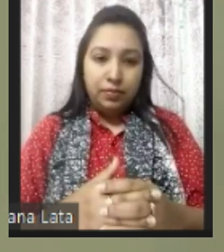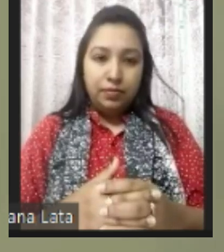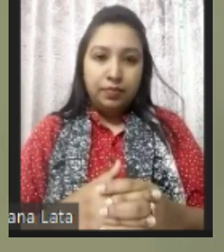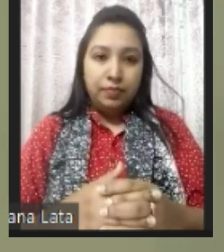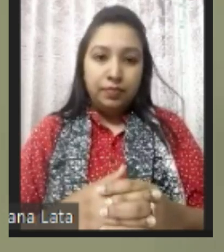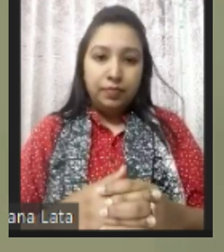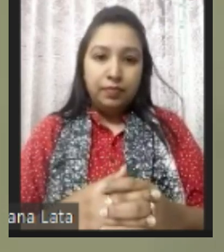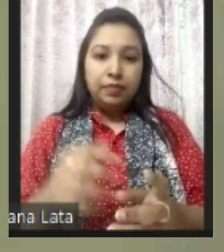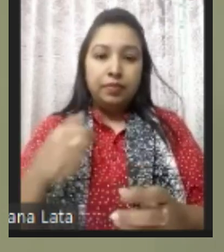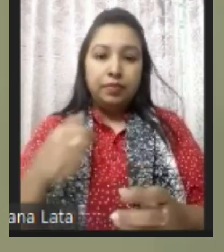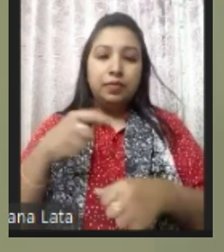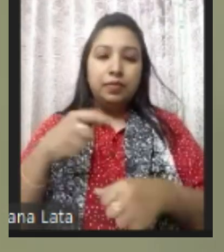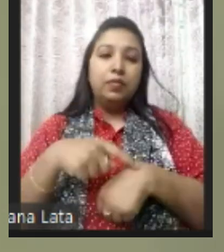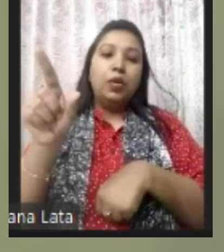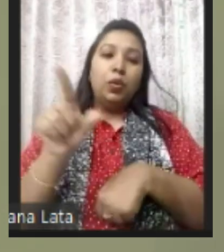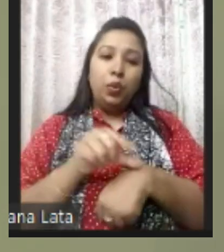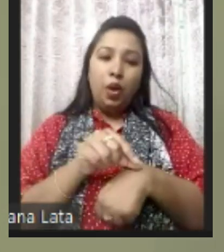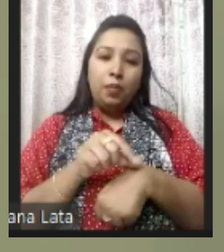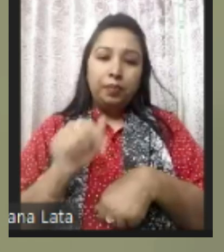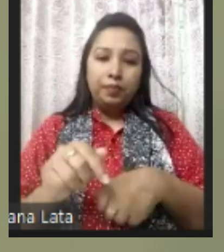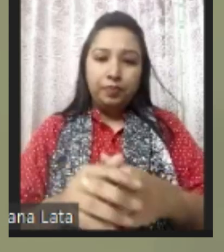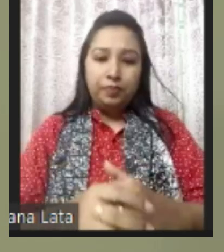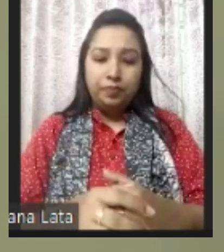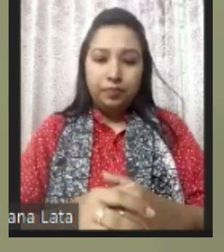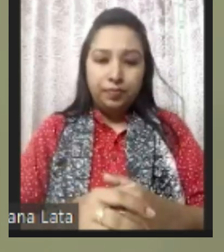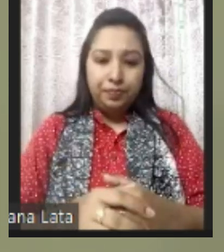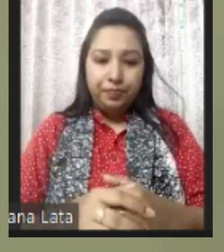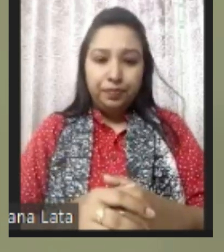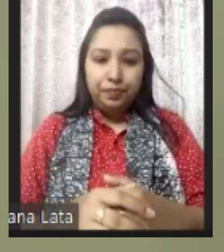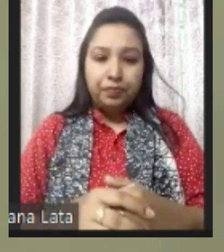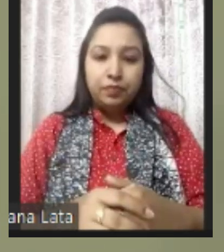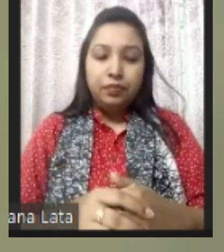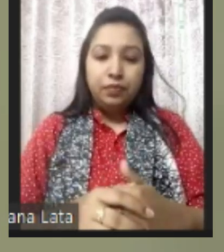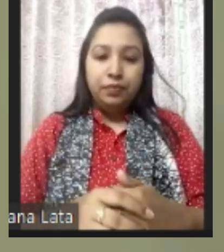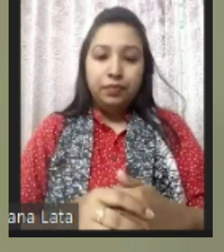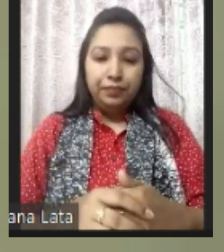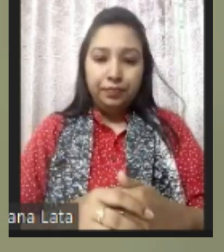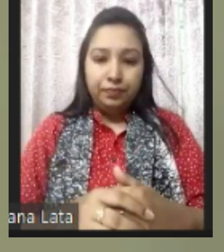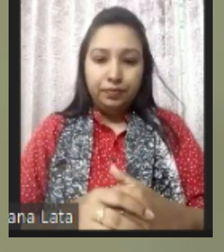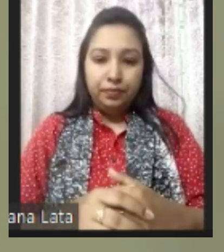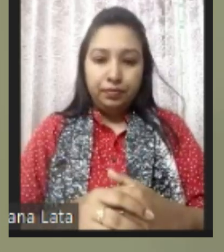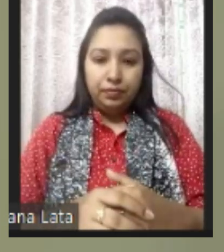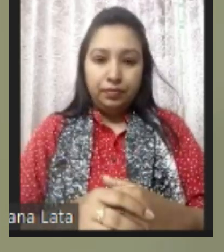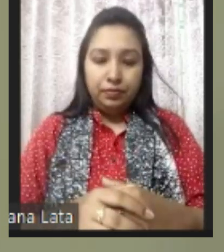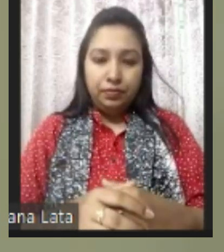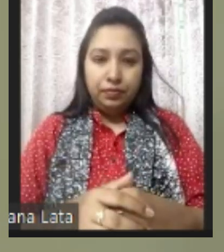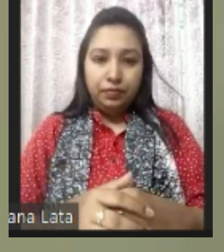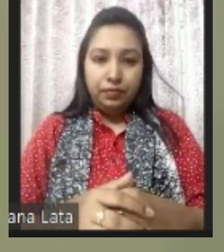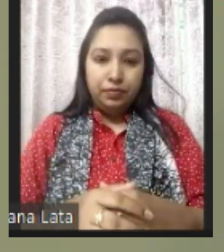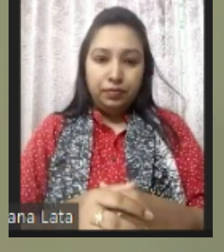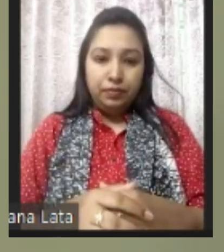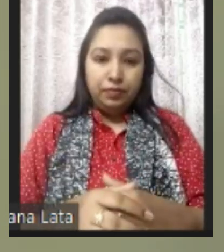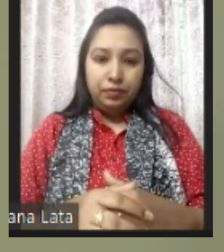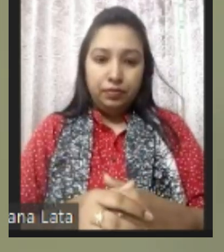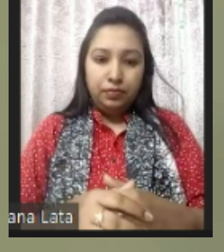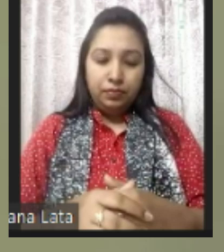for Q&A, but maybe after the two other panelists finish their deliberations, we can go into the Q&A very quickly.